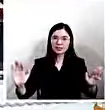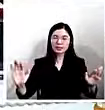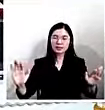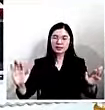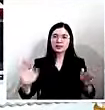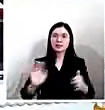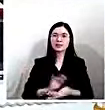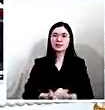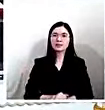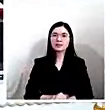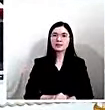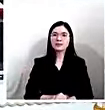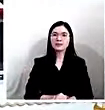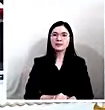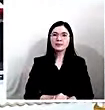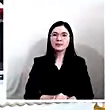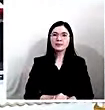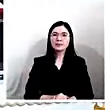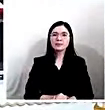peace.